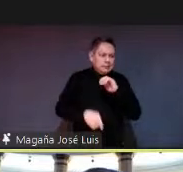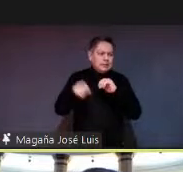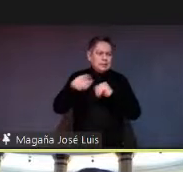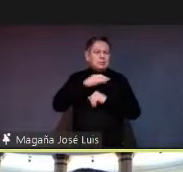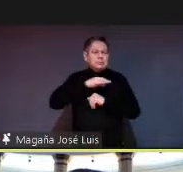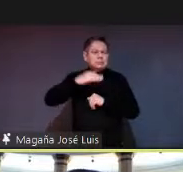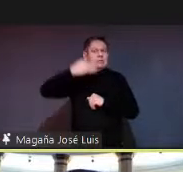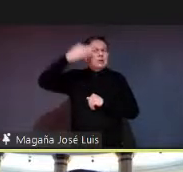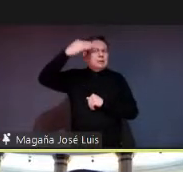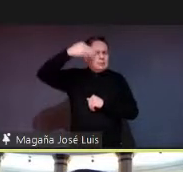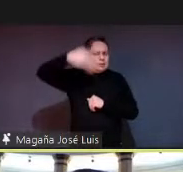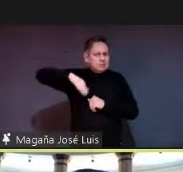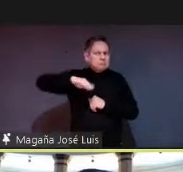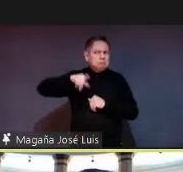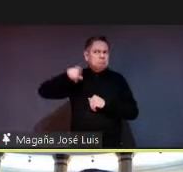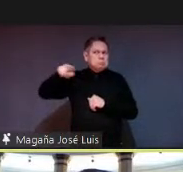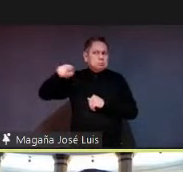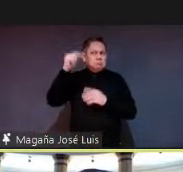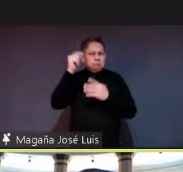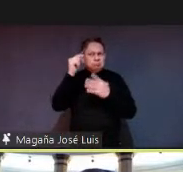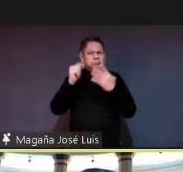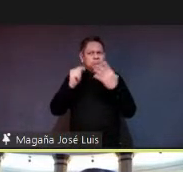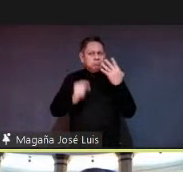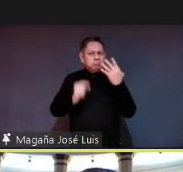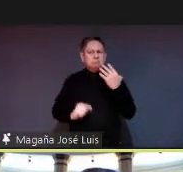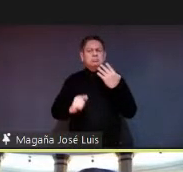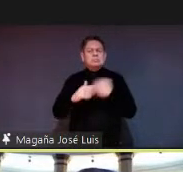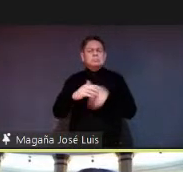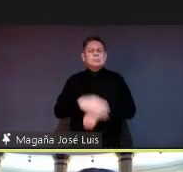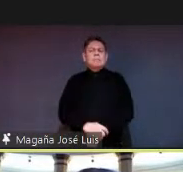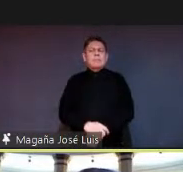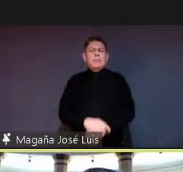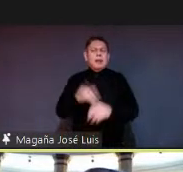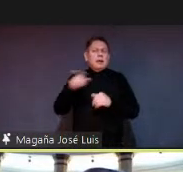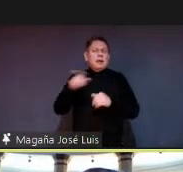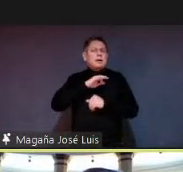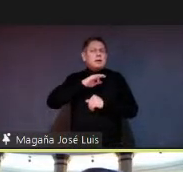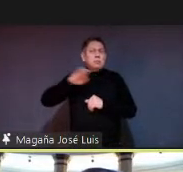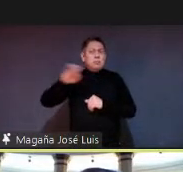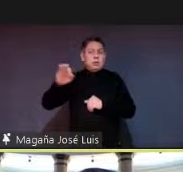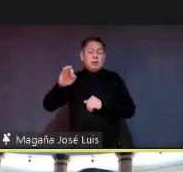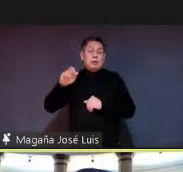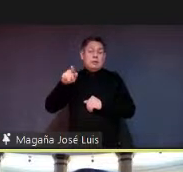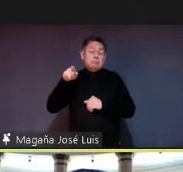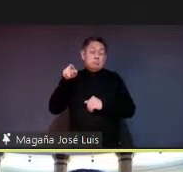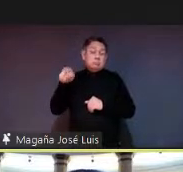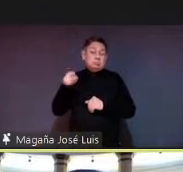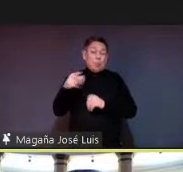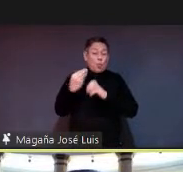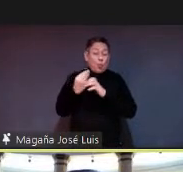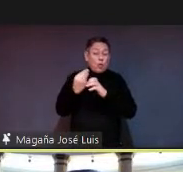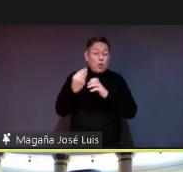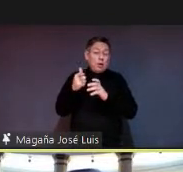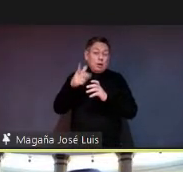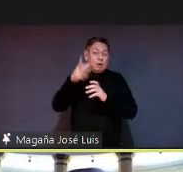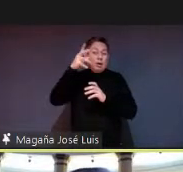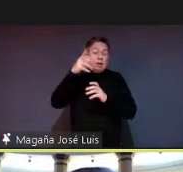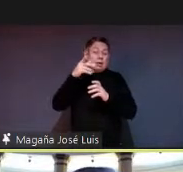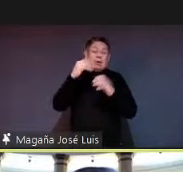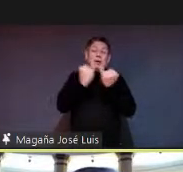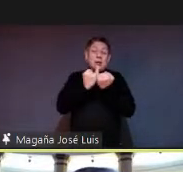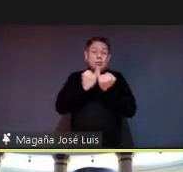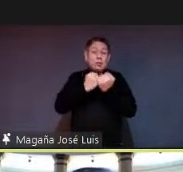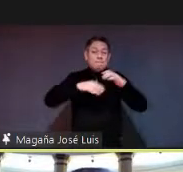the curriculum, general competencies, specific and specialty competencies, the articulation,